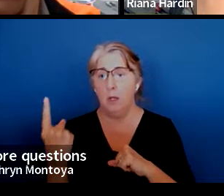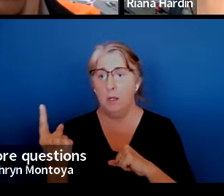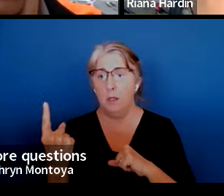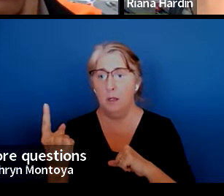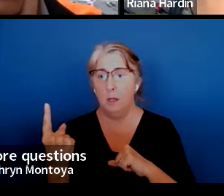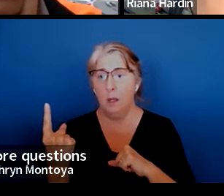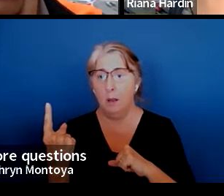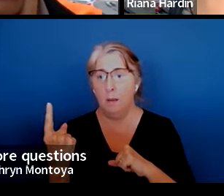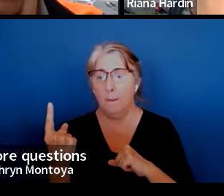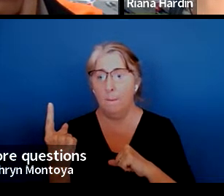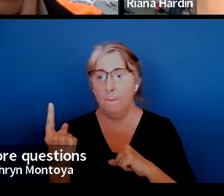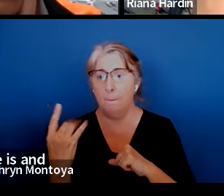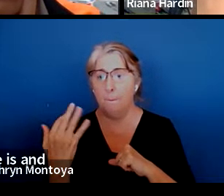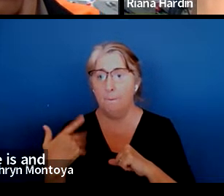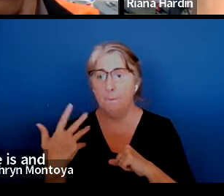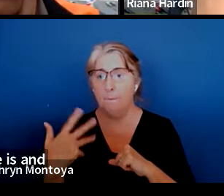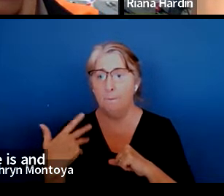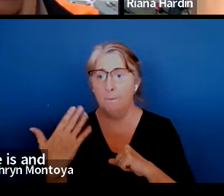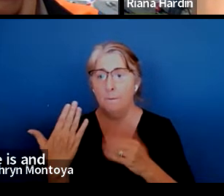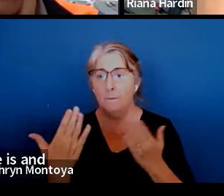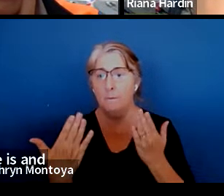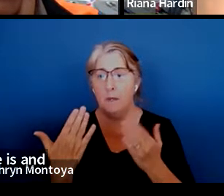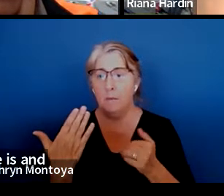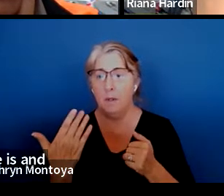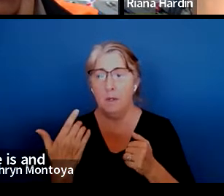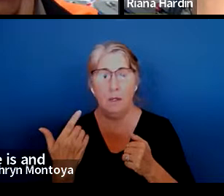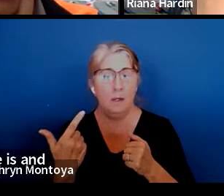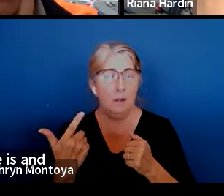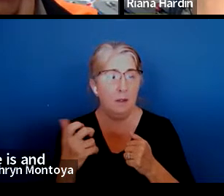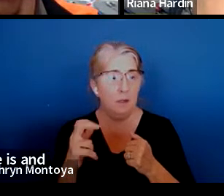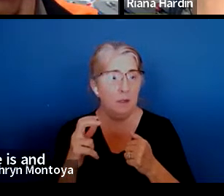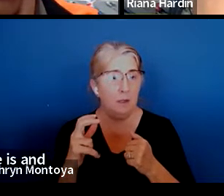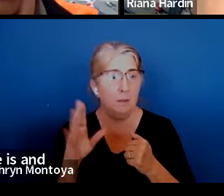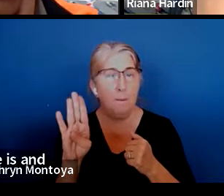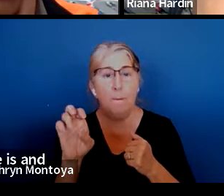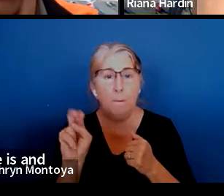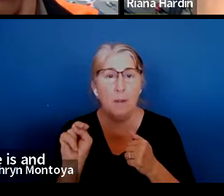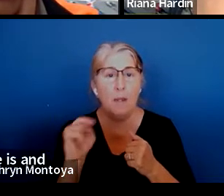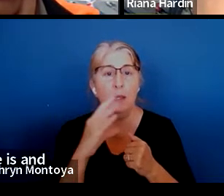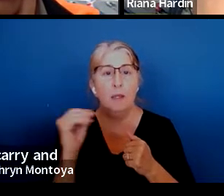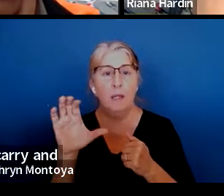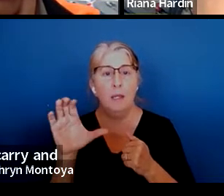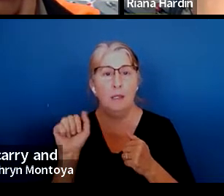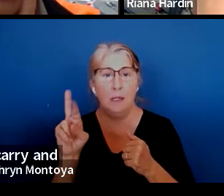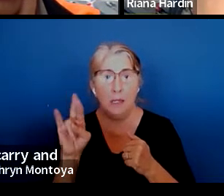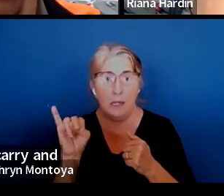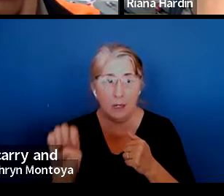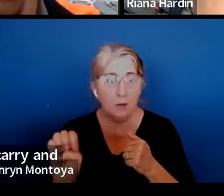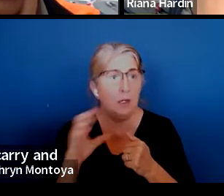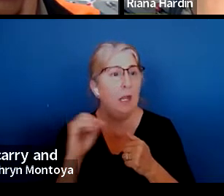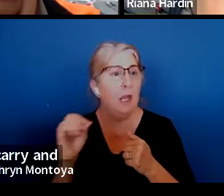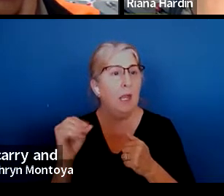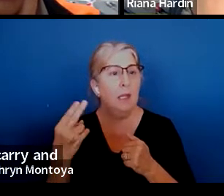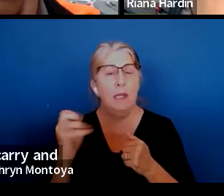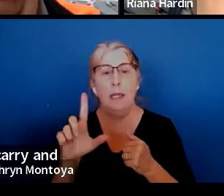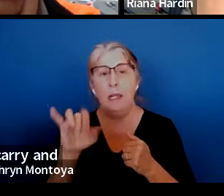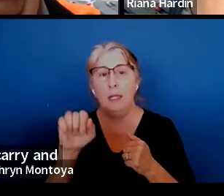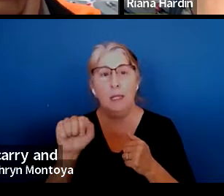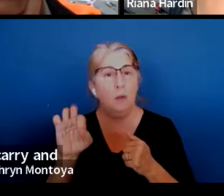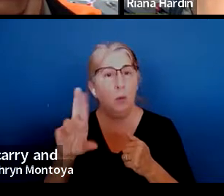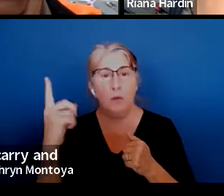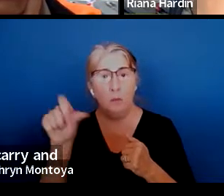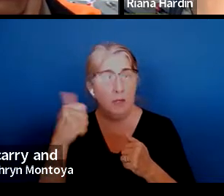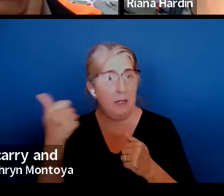and maybe Ben and Carrie and then Helia or whoever else, Colin, wants